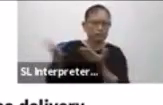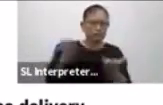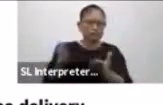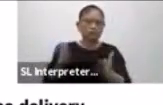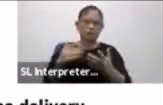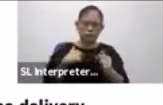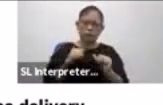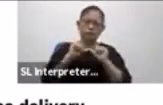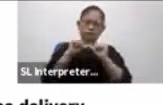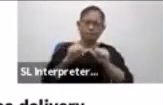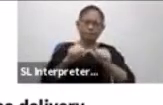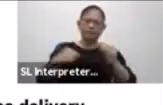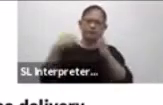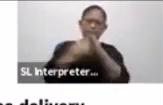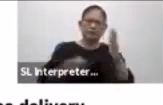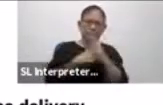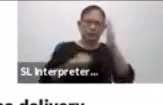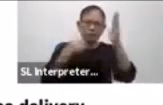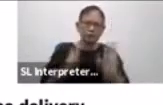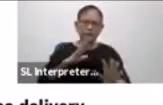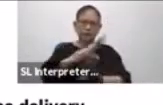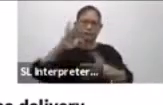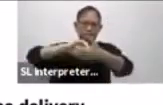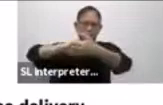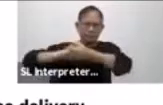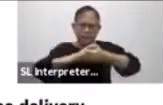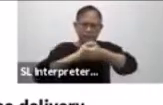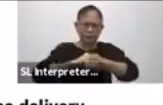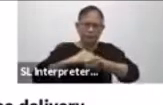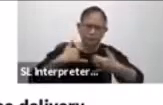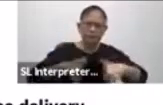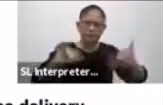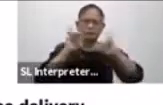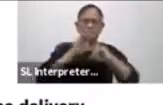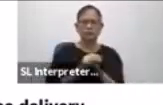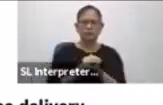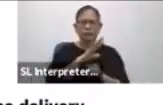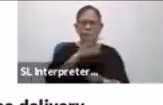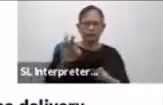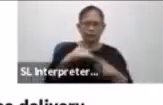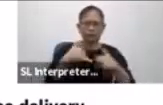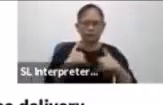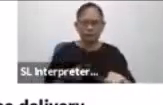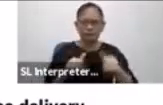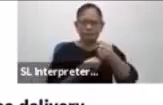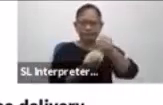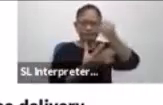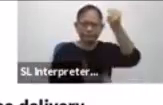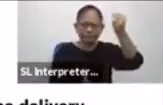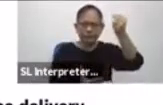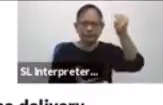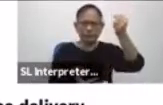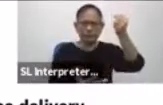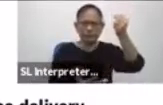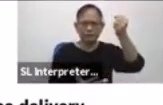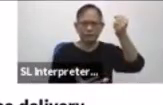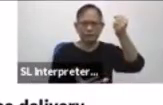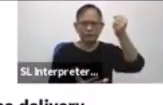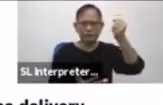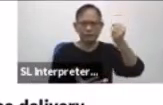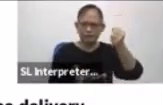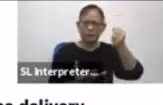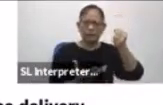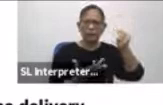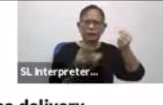partnership around this is still needed. We're still not seeing the level of investment and funding that is needed to address the issue